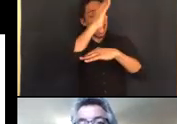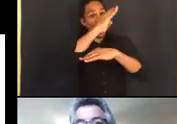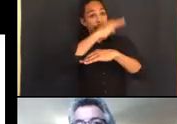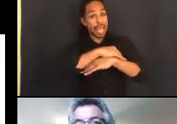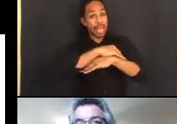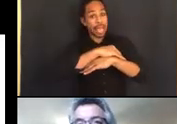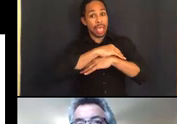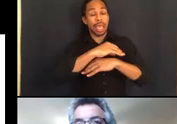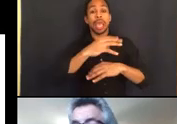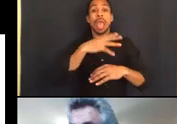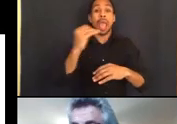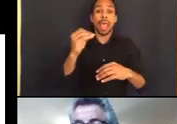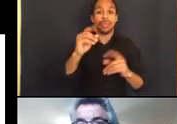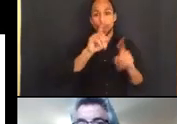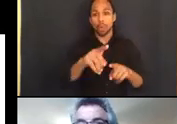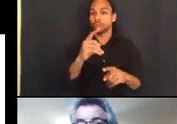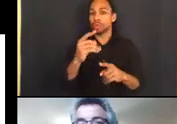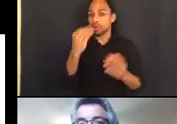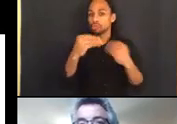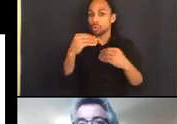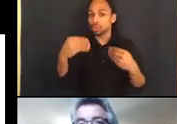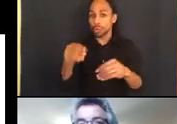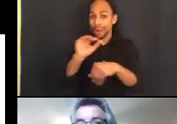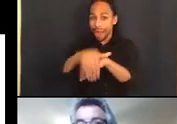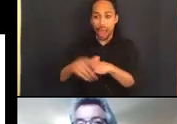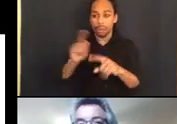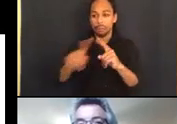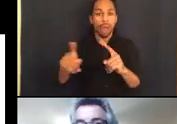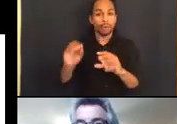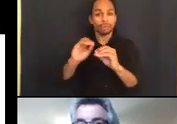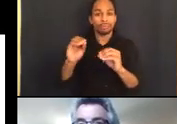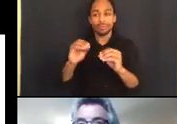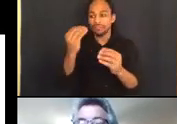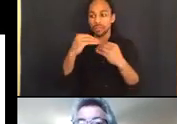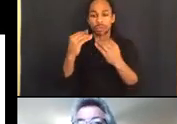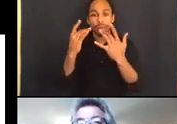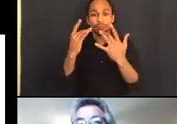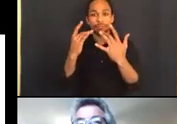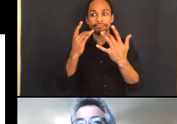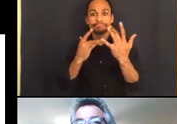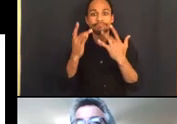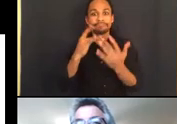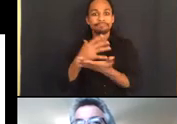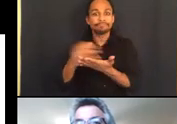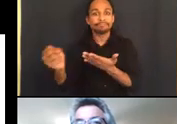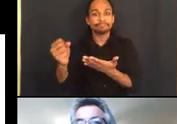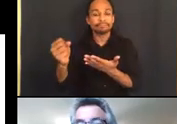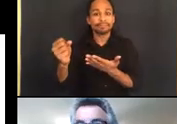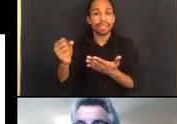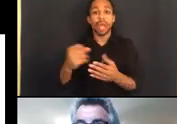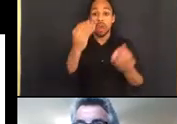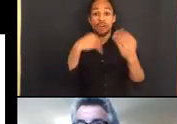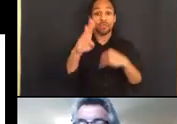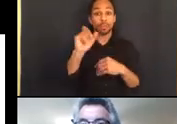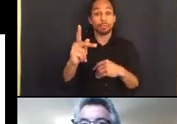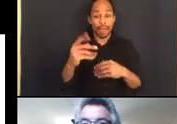has been picked over in the morning. School lunch programs distribute food during the day. The food banks distribute food during the